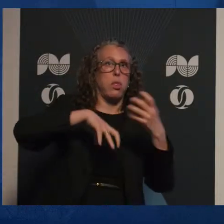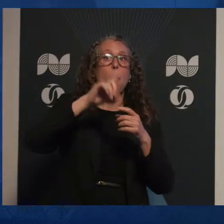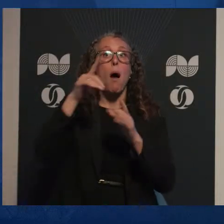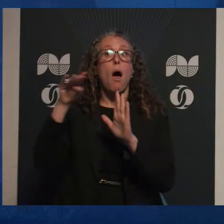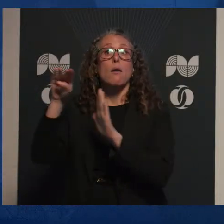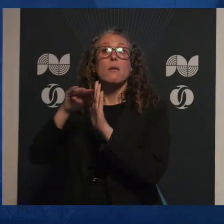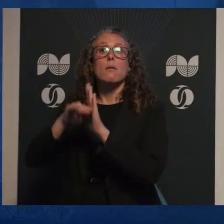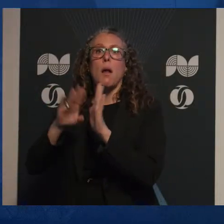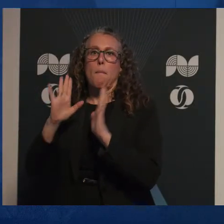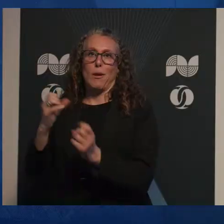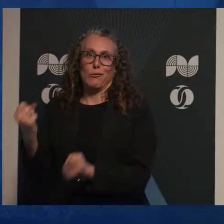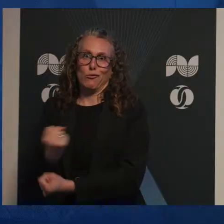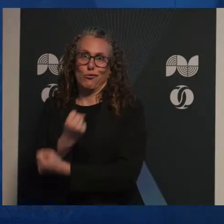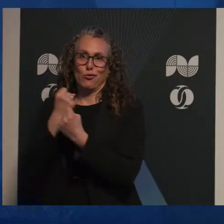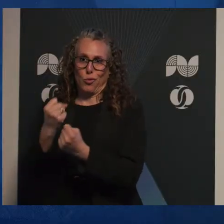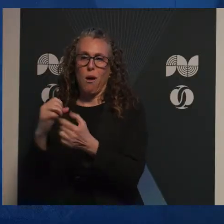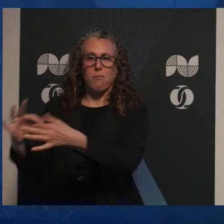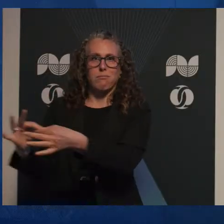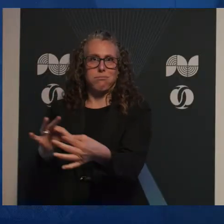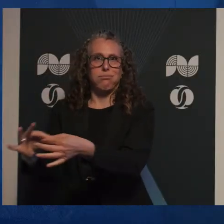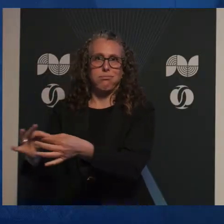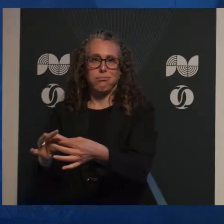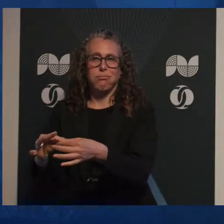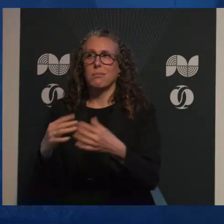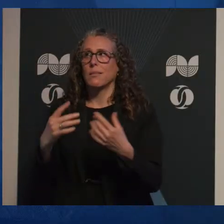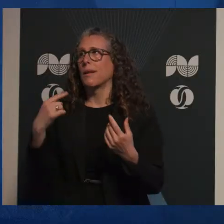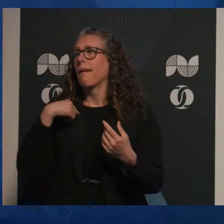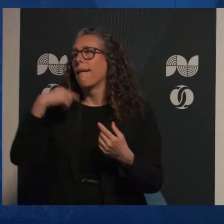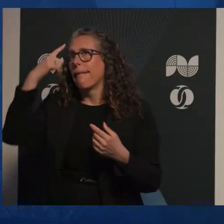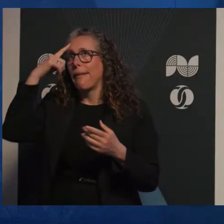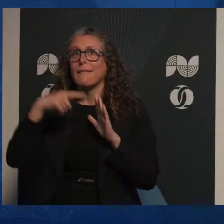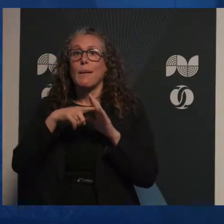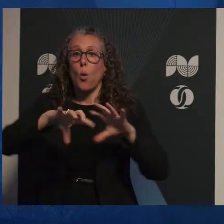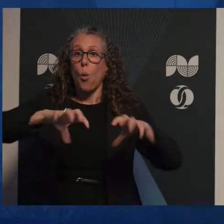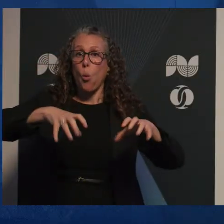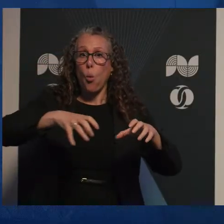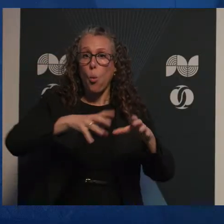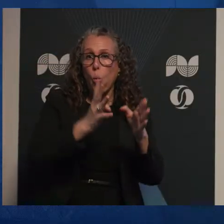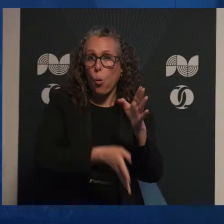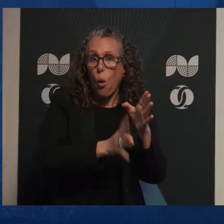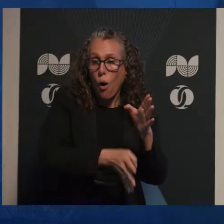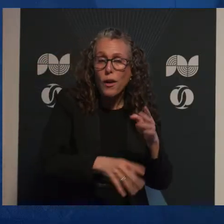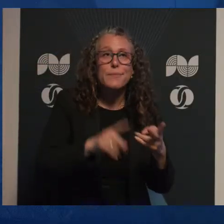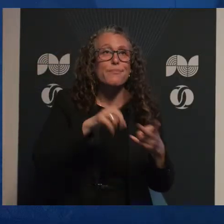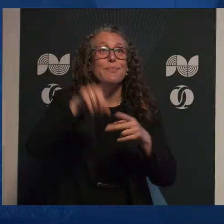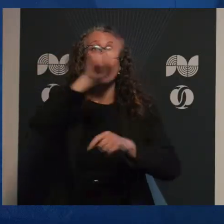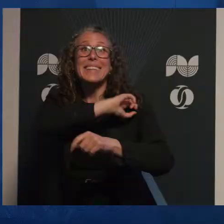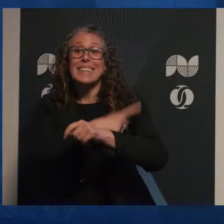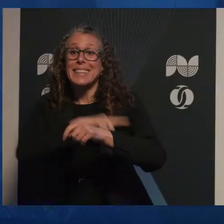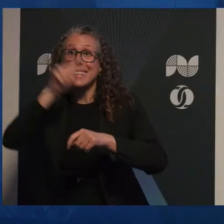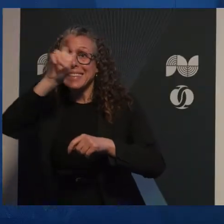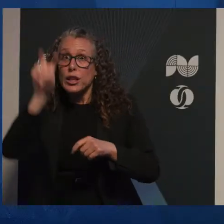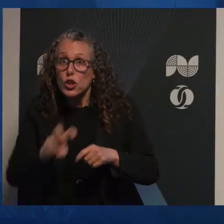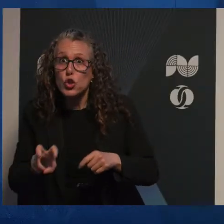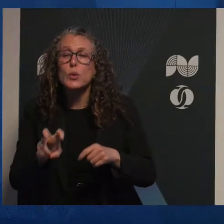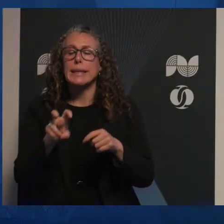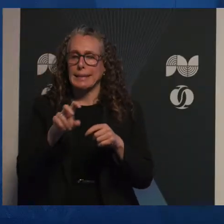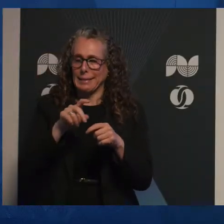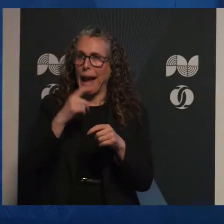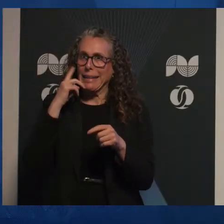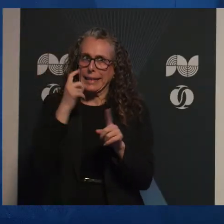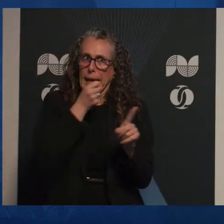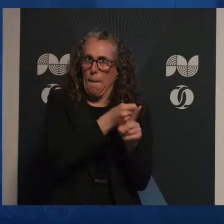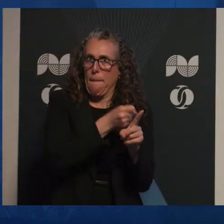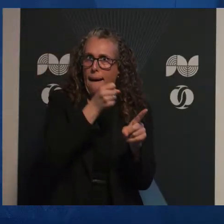that balance. We've seen this in sectors like water, we've seen this in key sectors like energy, and I think this is where we need to continue to